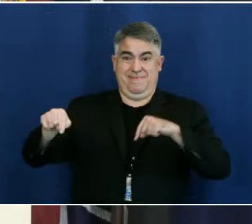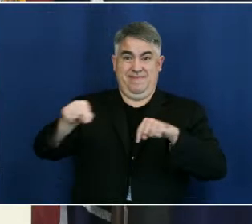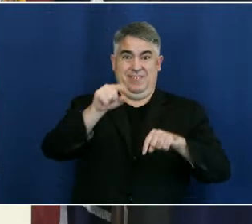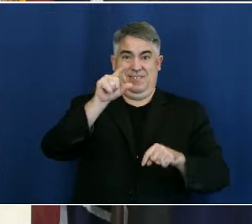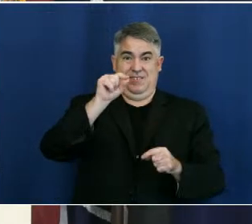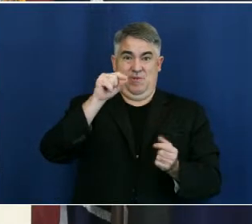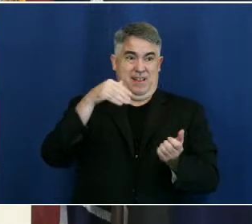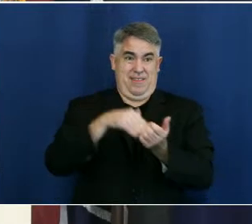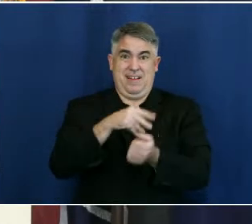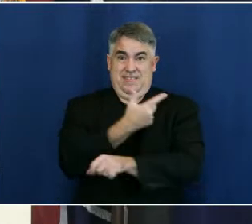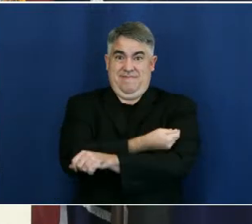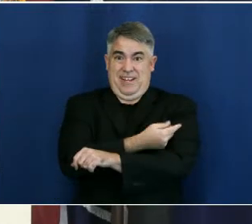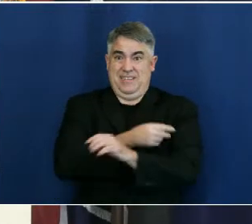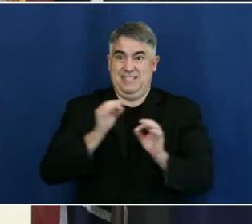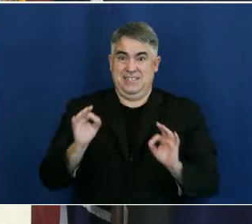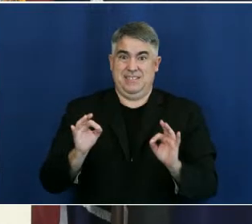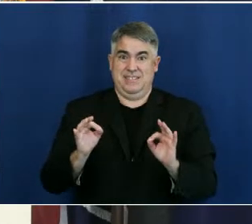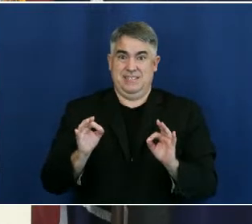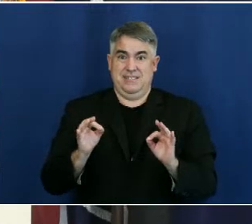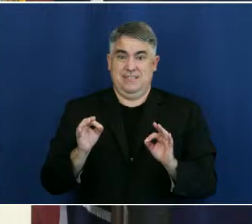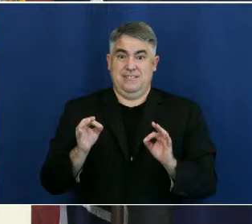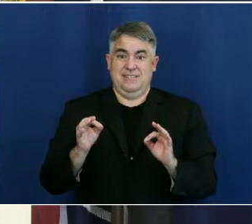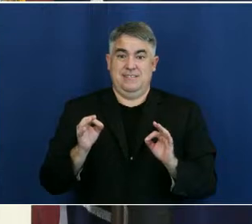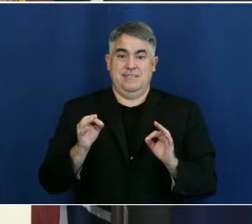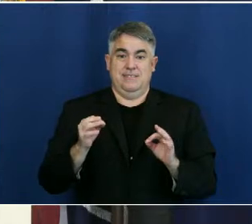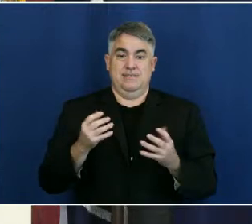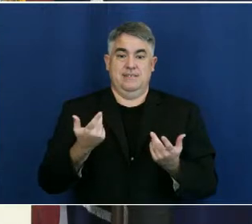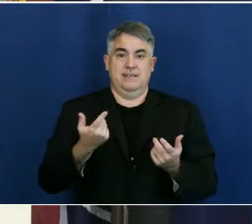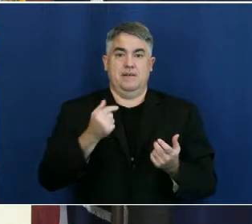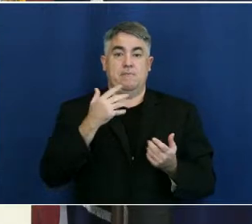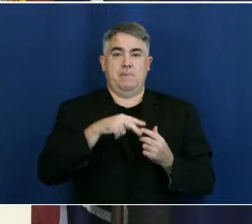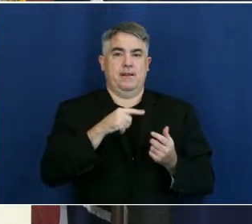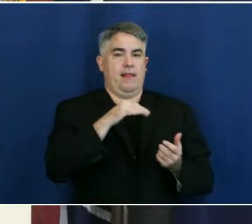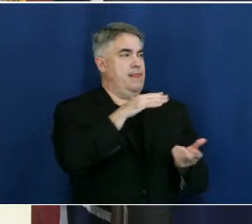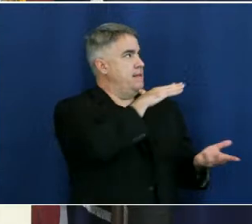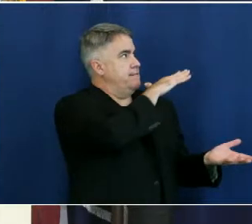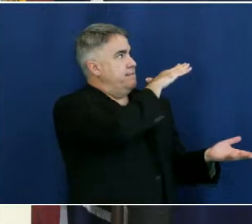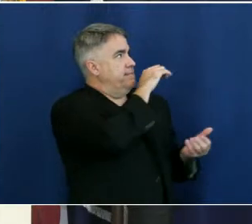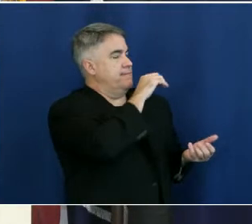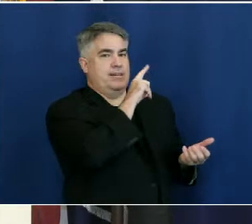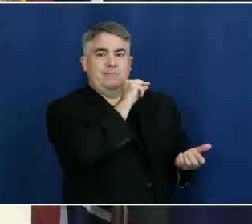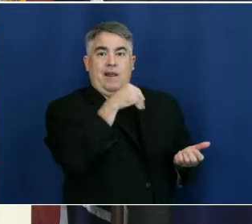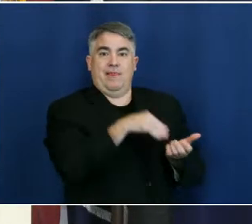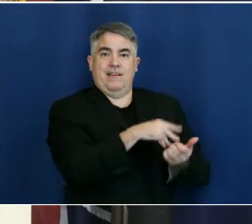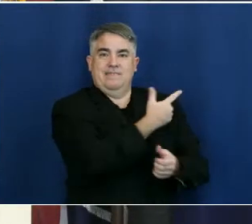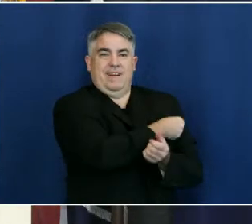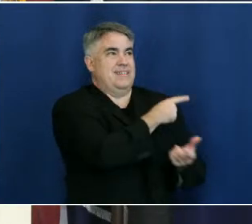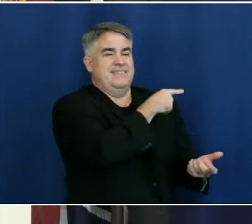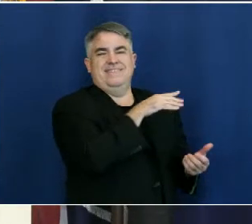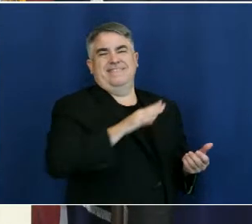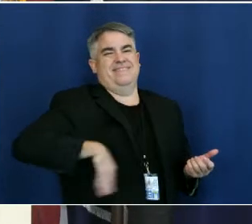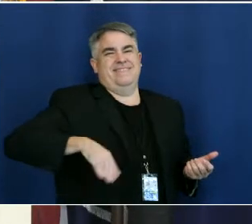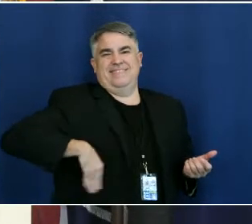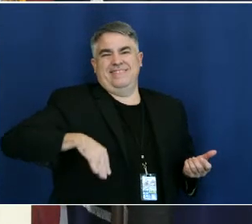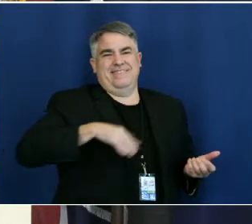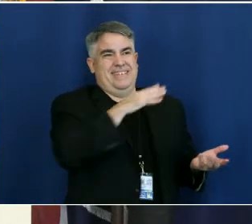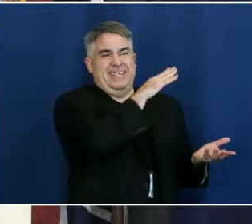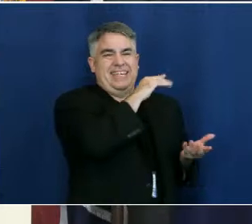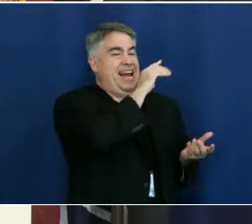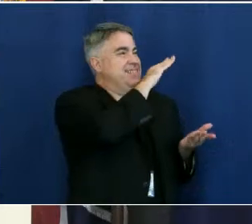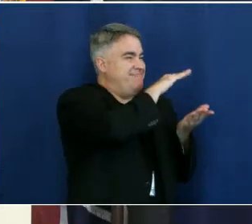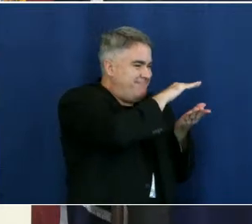of vaccines. With moving forward what we have in inventory and what we are looking at and what we're doing in the days